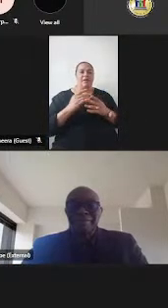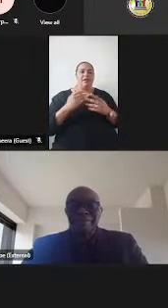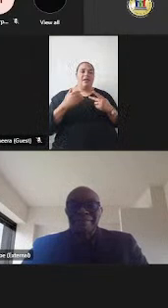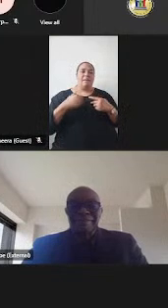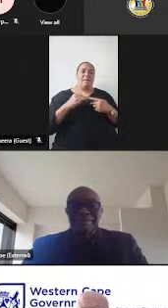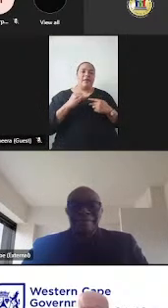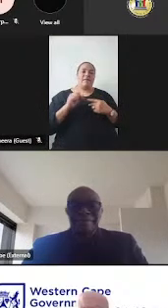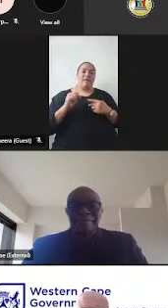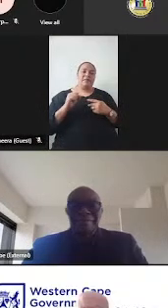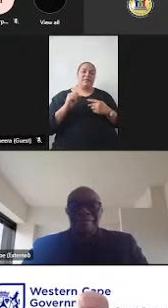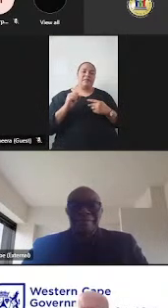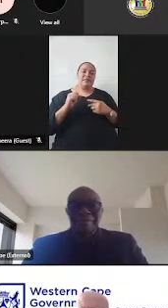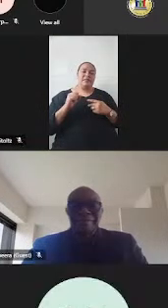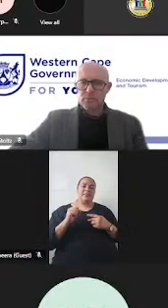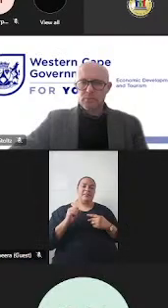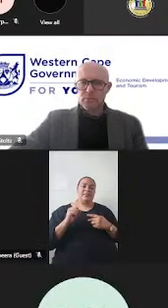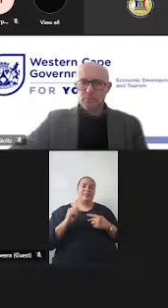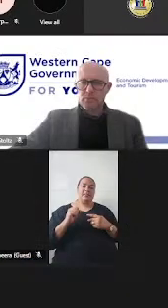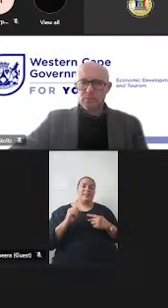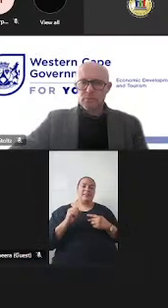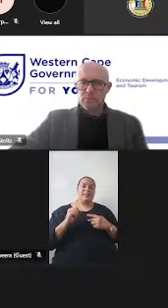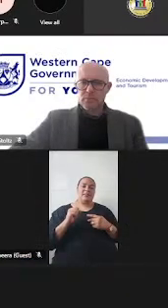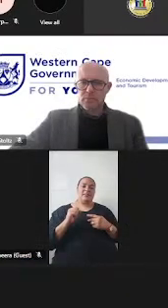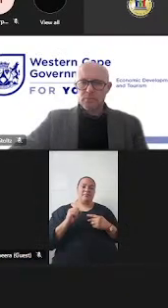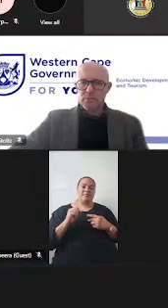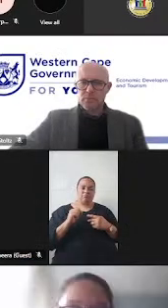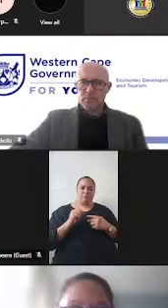Good afternoon, everyone.